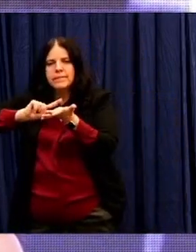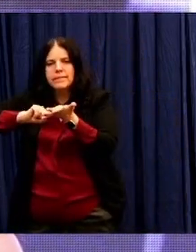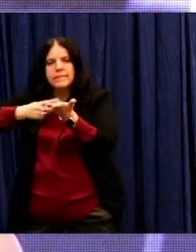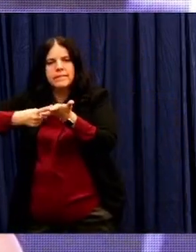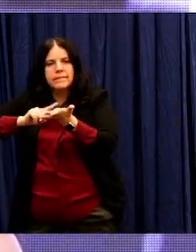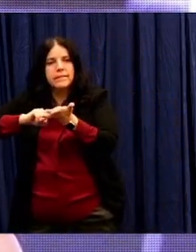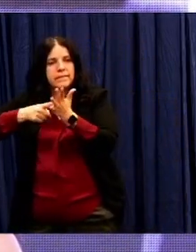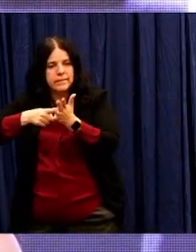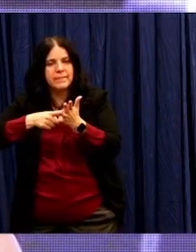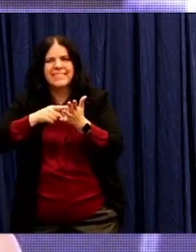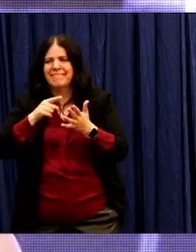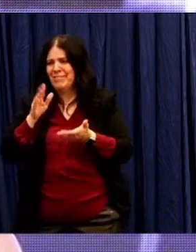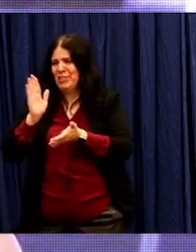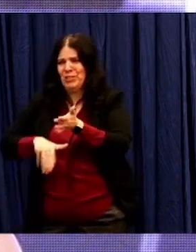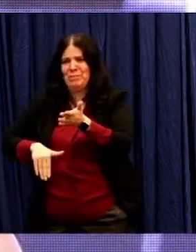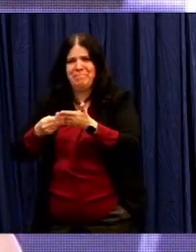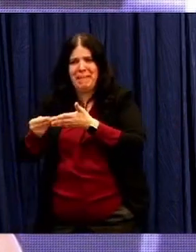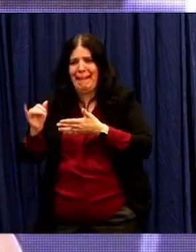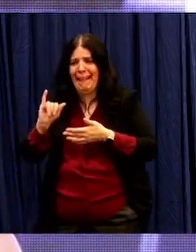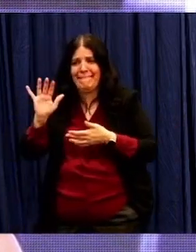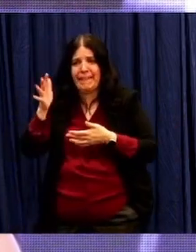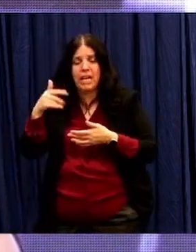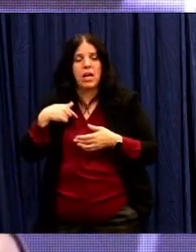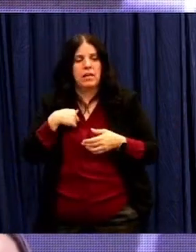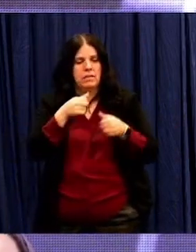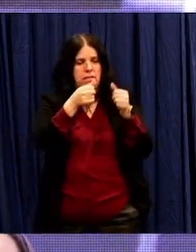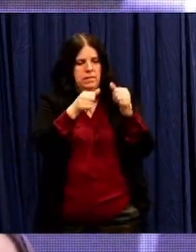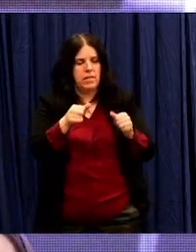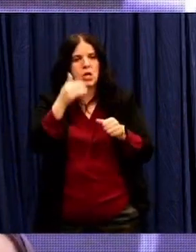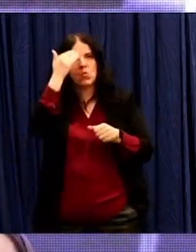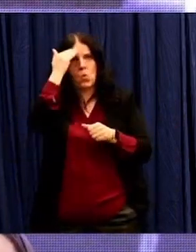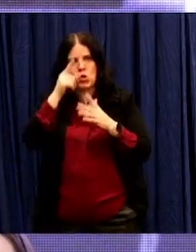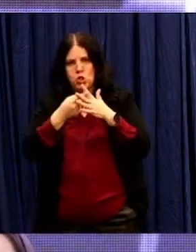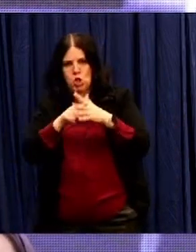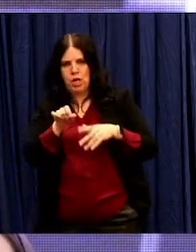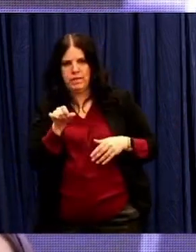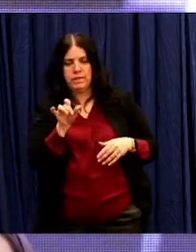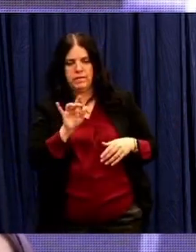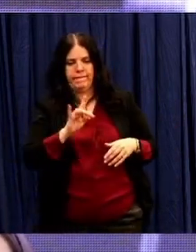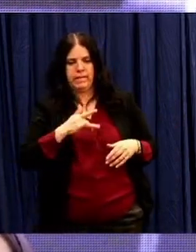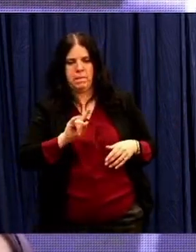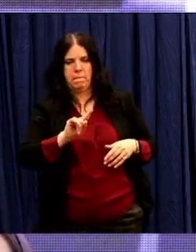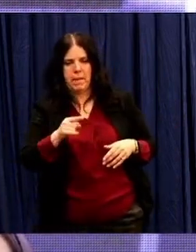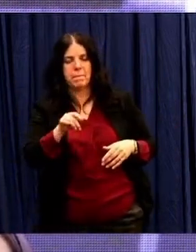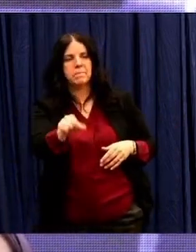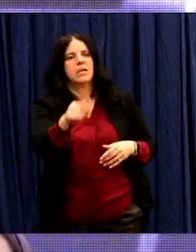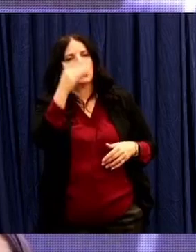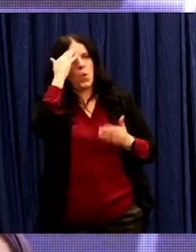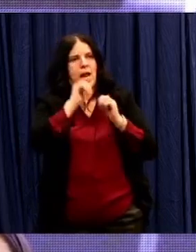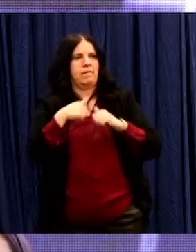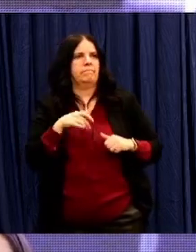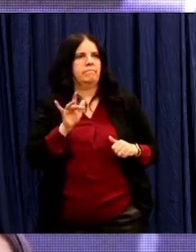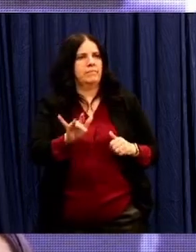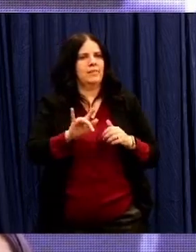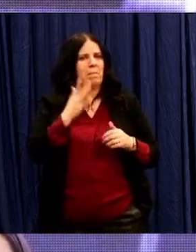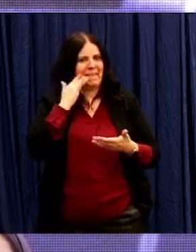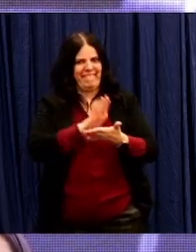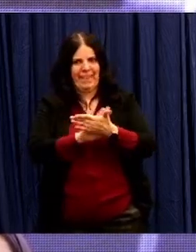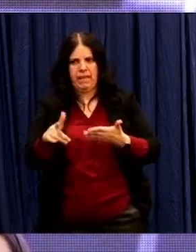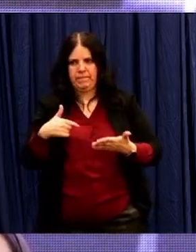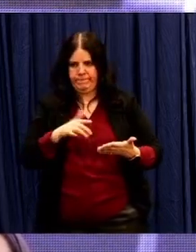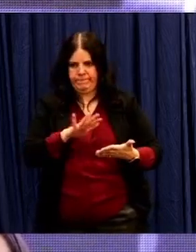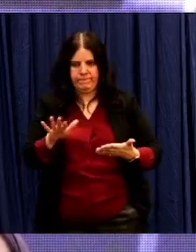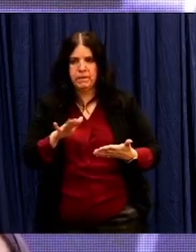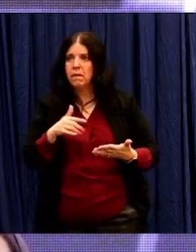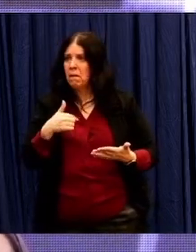now I've created an accessible way for me to access some of those everyday household devices. That's just